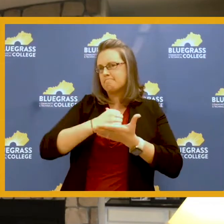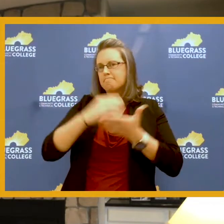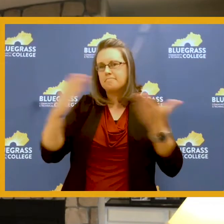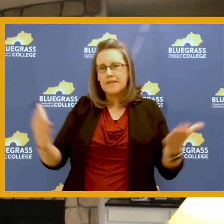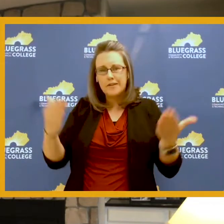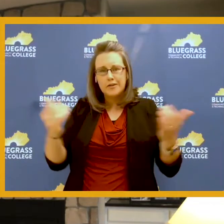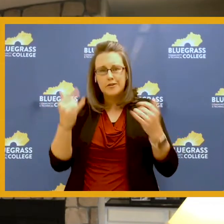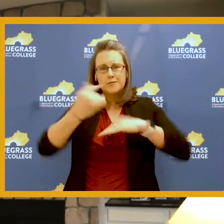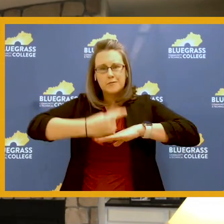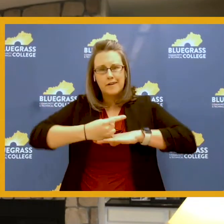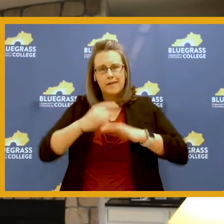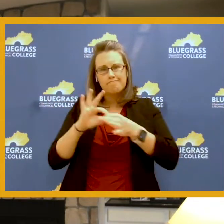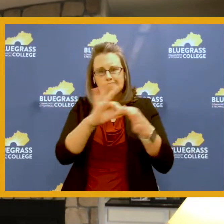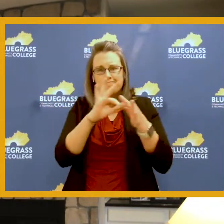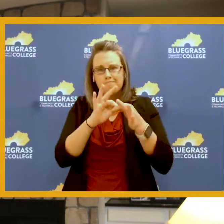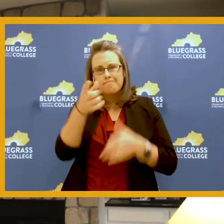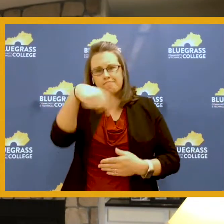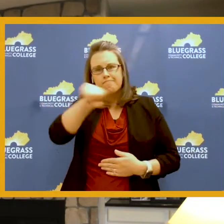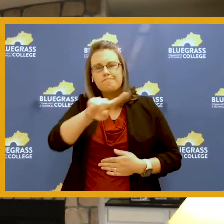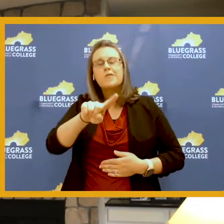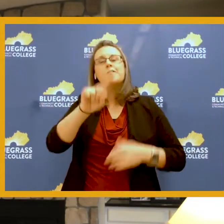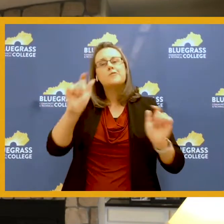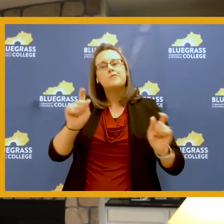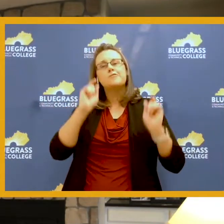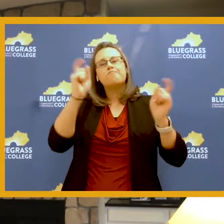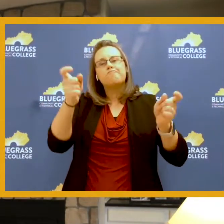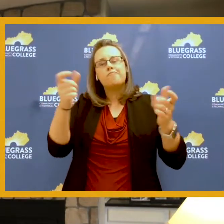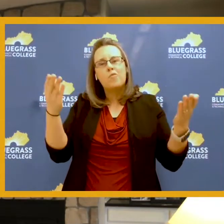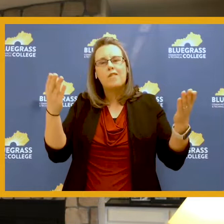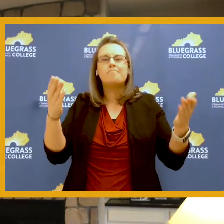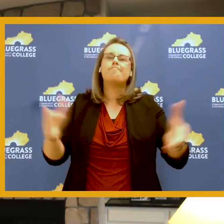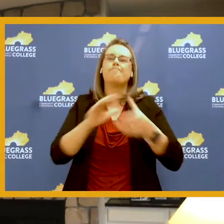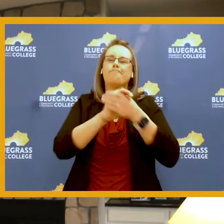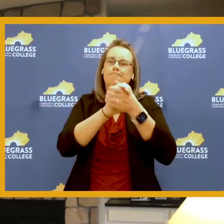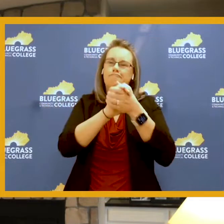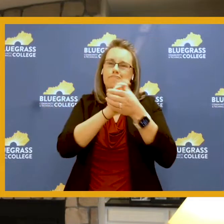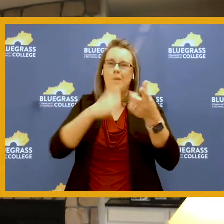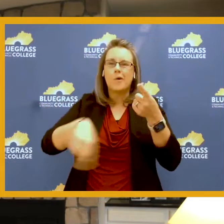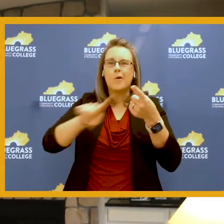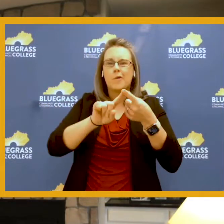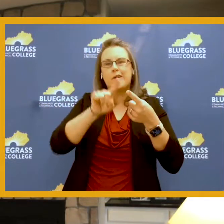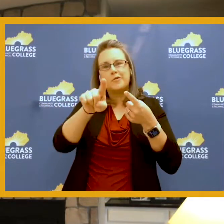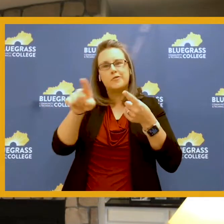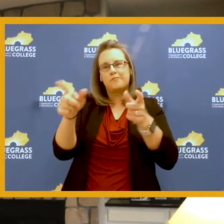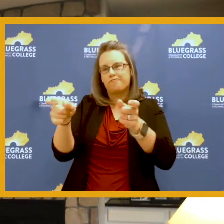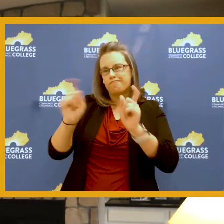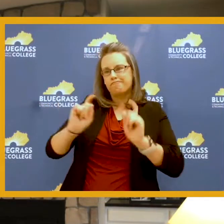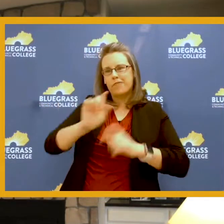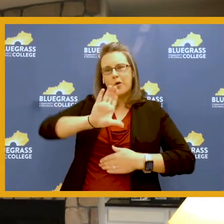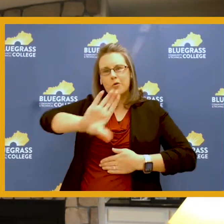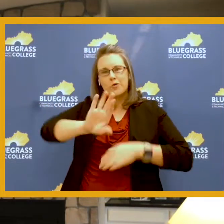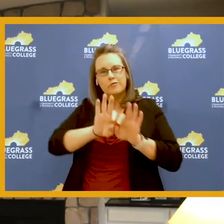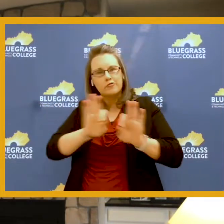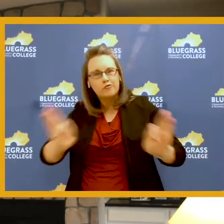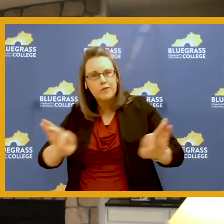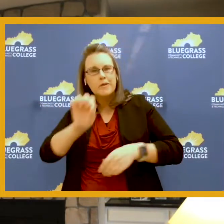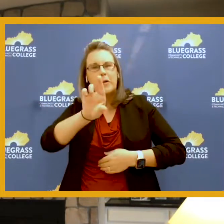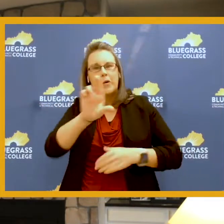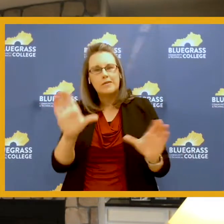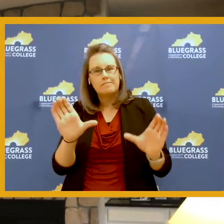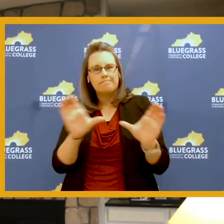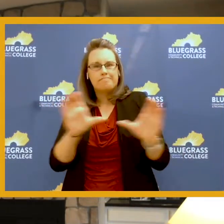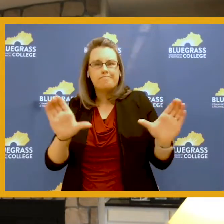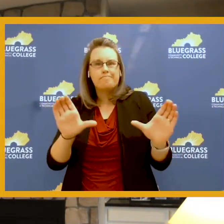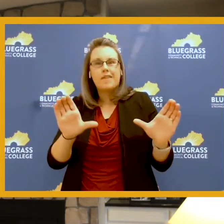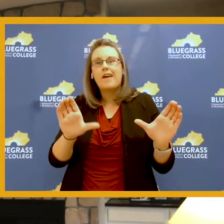to be with you today to offer my congratulations to you as you receive your degree or credential and ready yourself